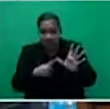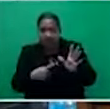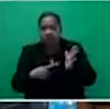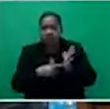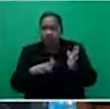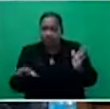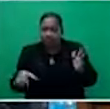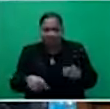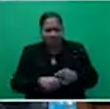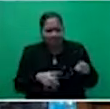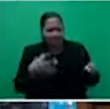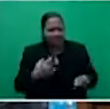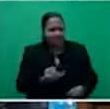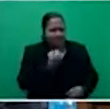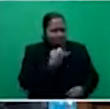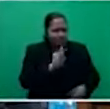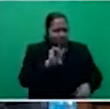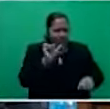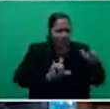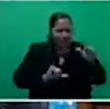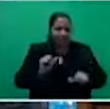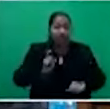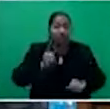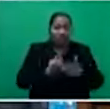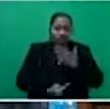wrong analysis of factual analysis of what happened in Fiji.